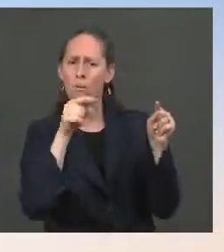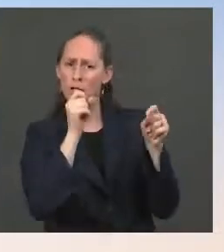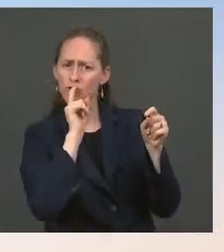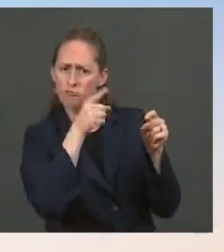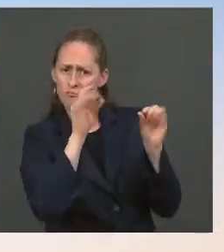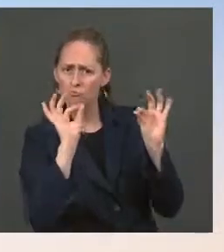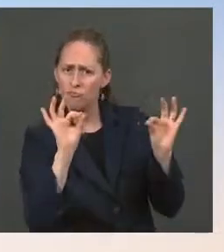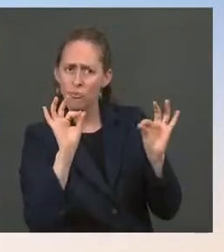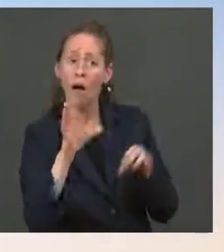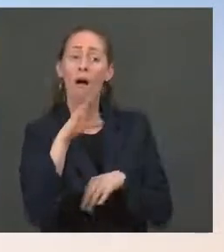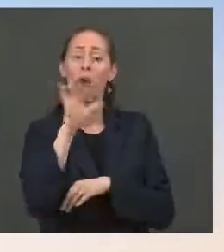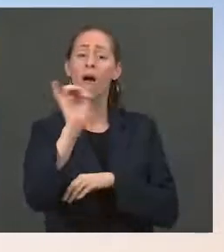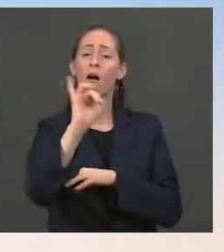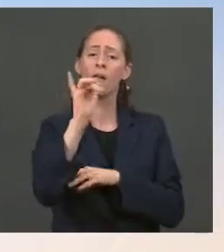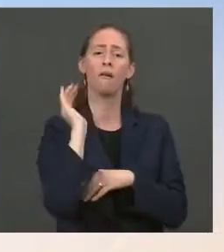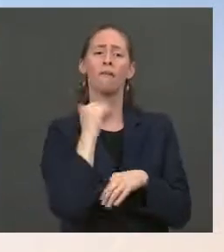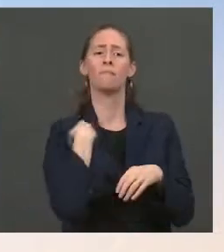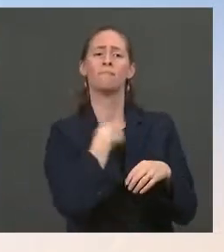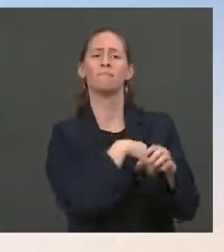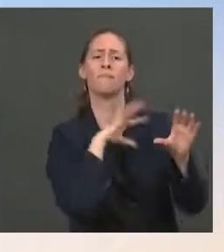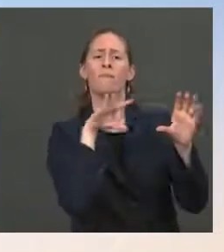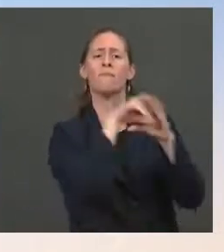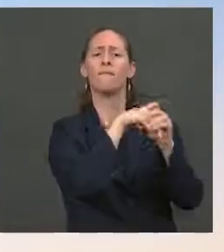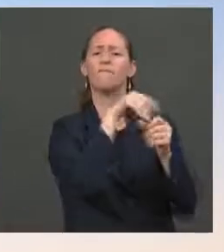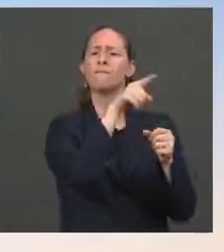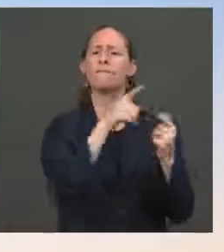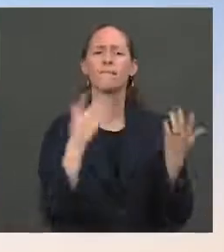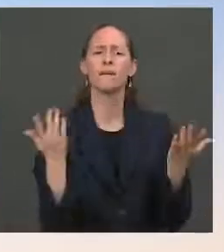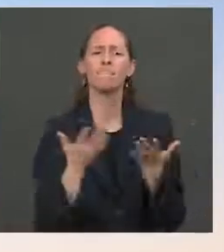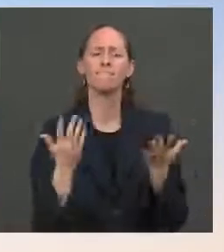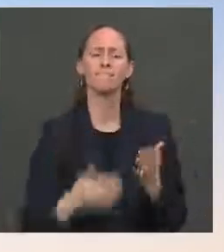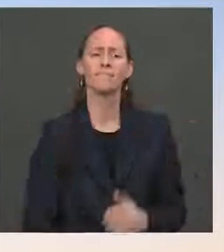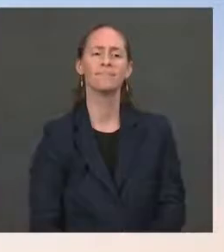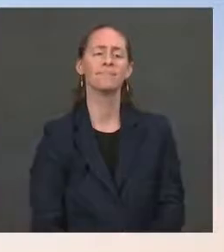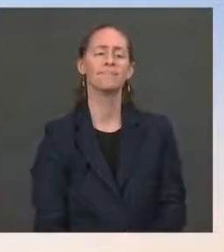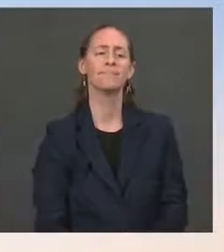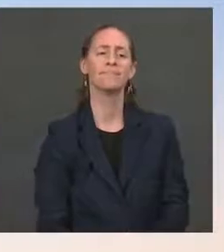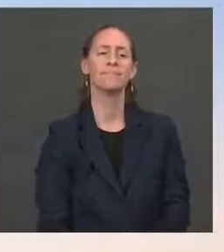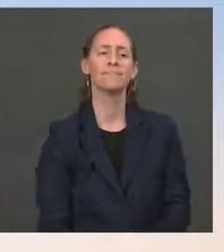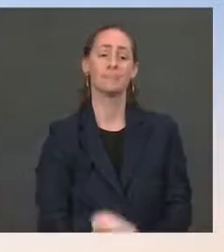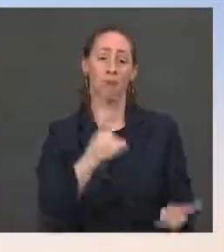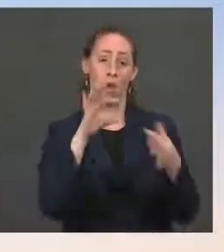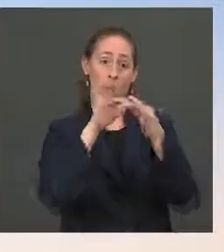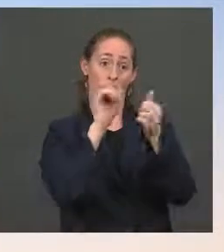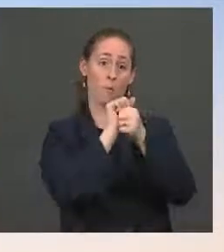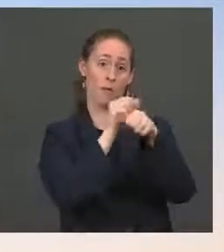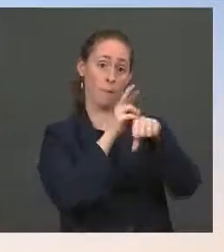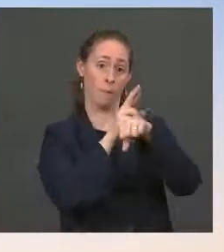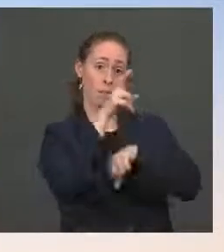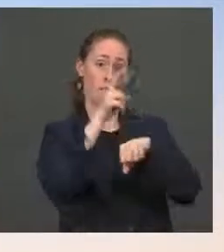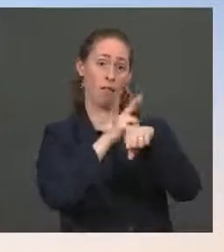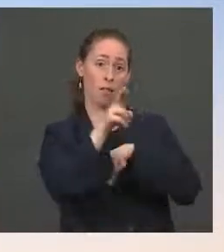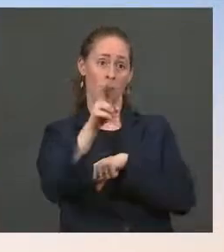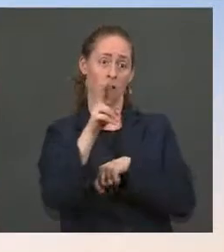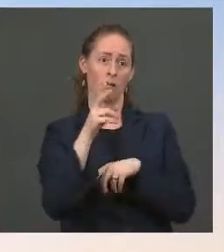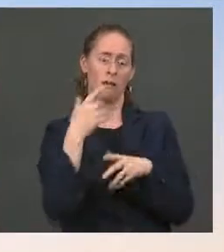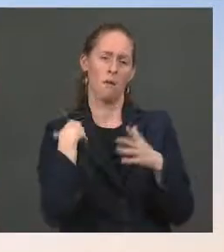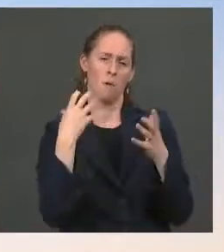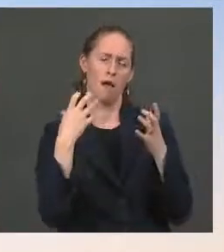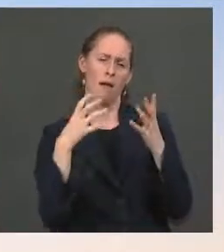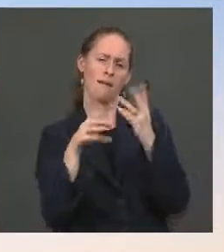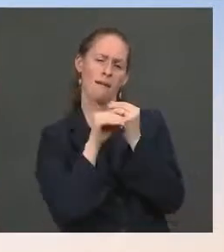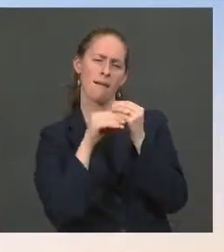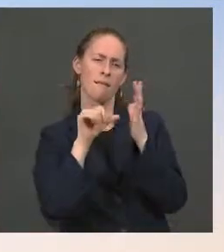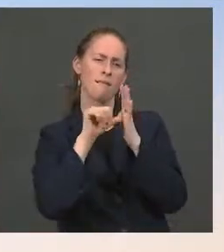our engagement, we of course, well, on the missile launches, let me add that so I don't miss that. We of course